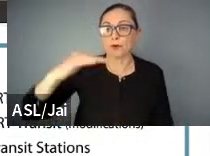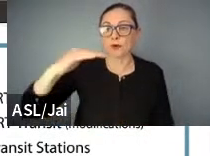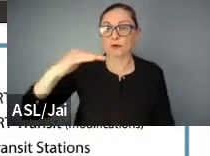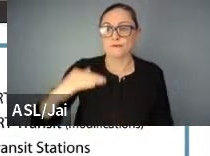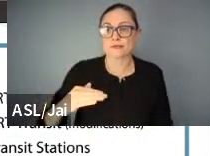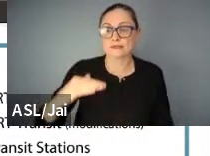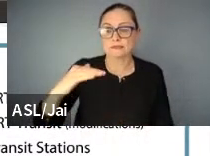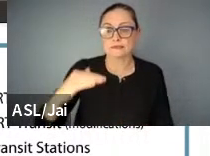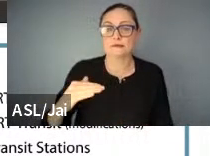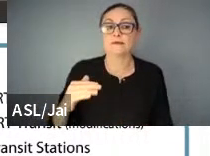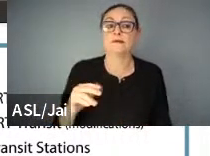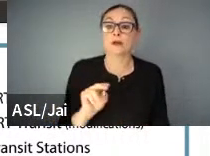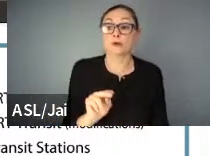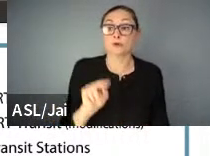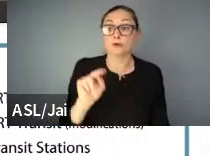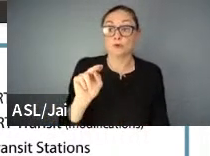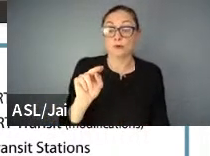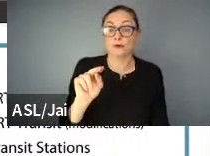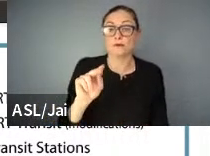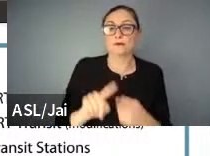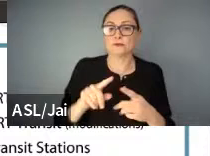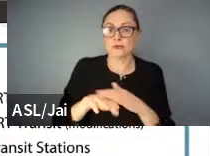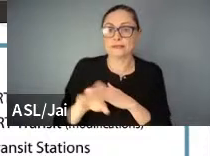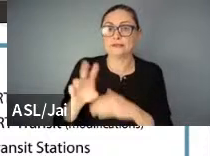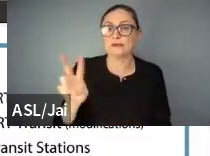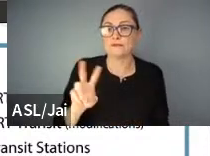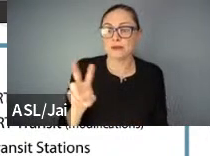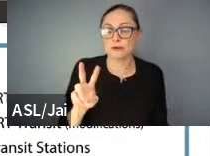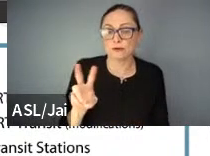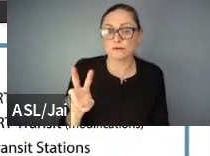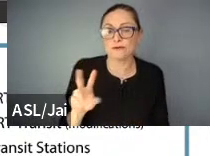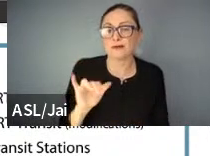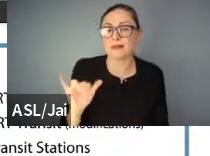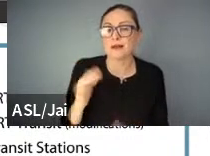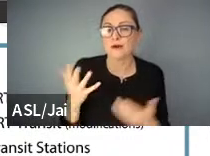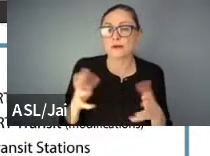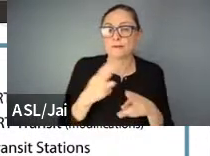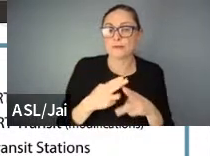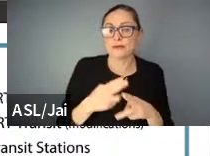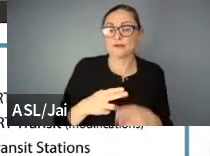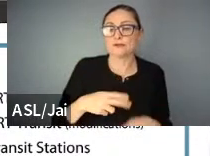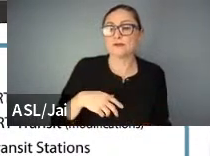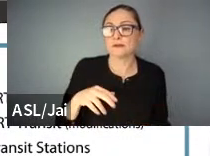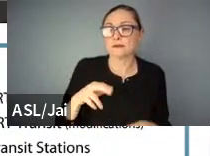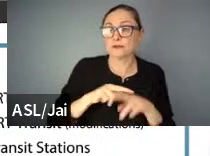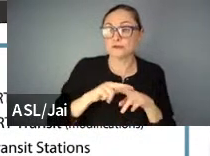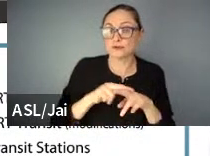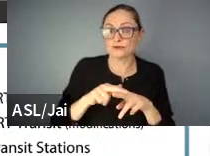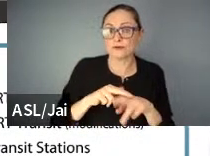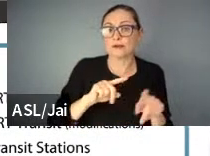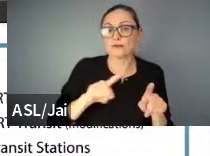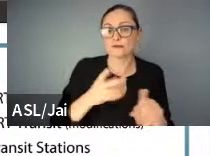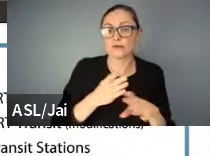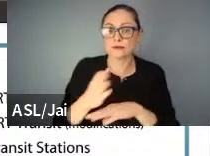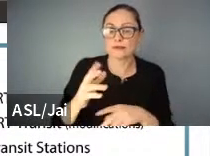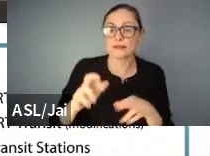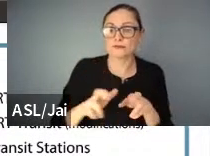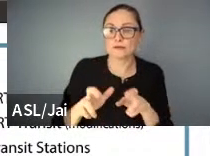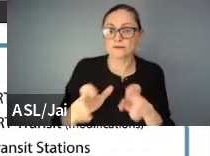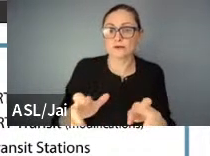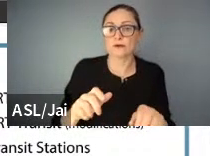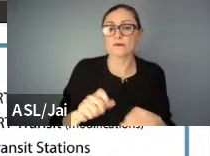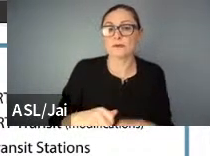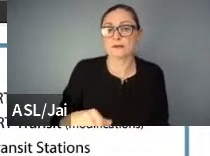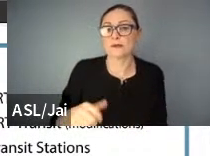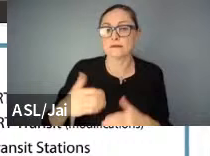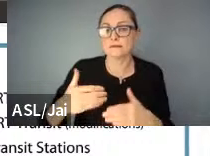Moving more northward into Vancouver. As I mentioned, the light rail crossing the river with the waterfront station, elevated